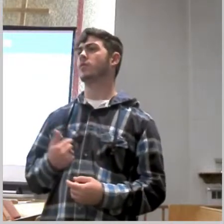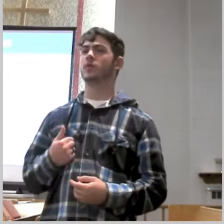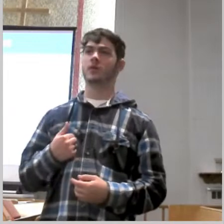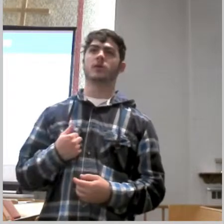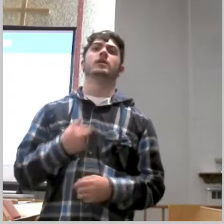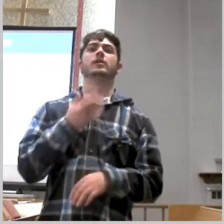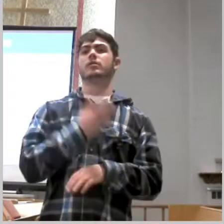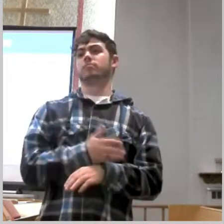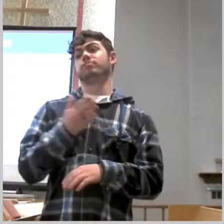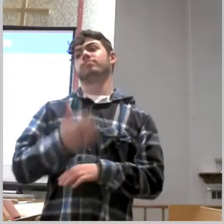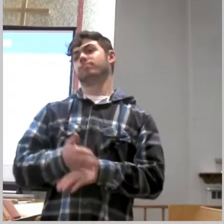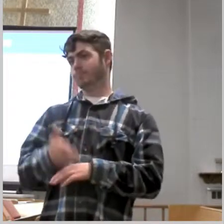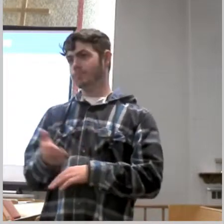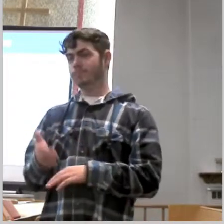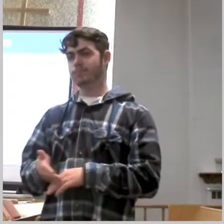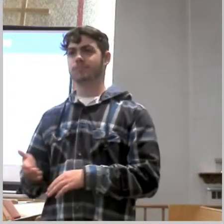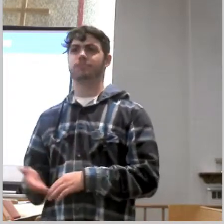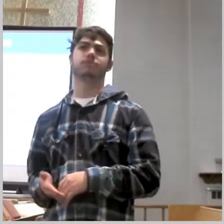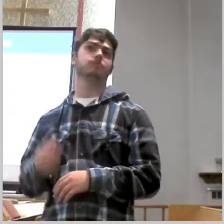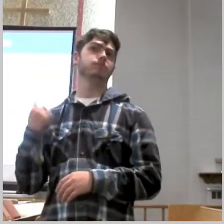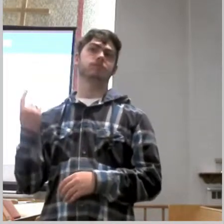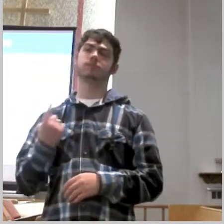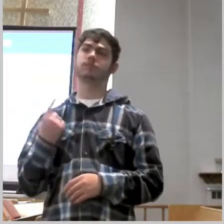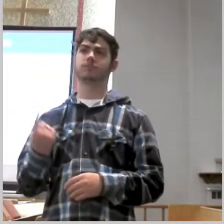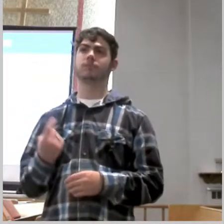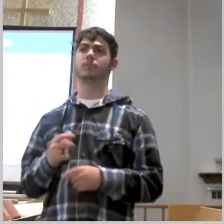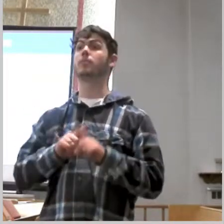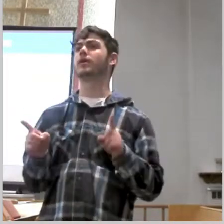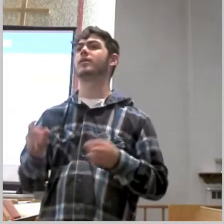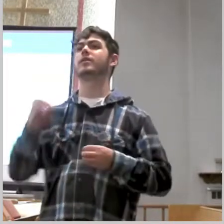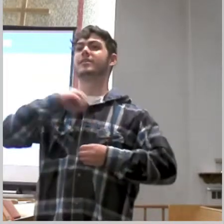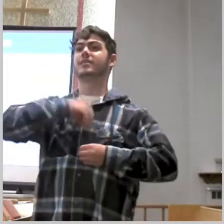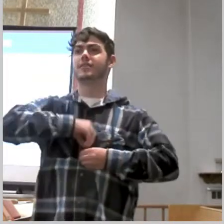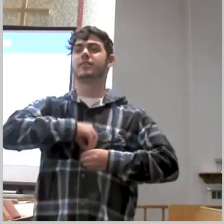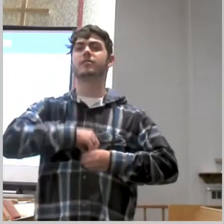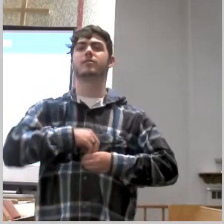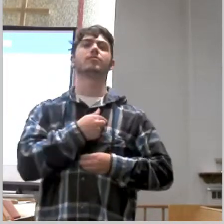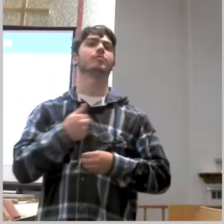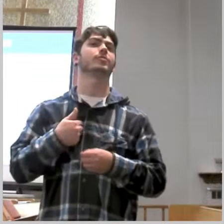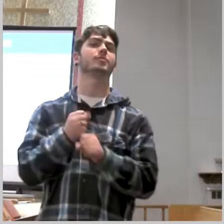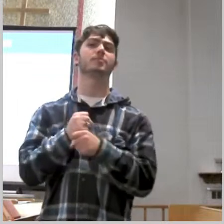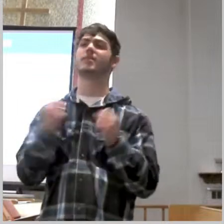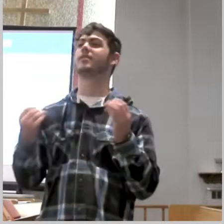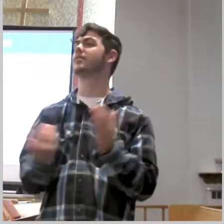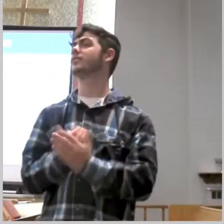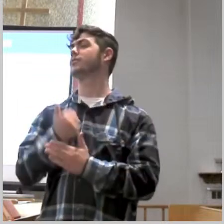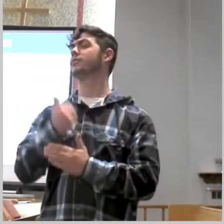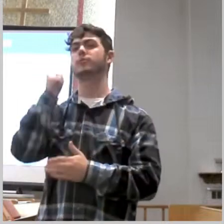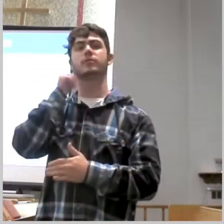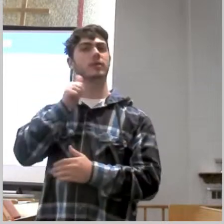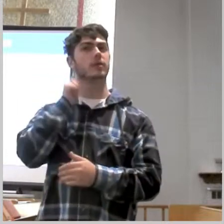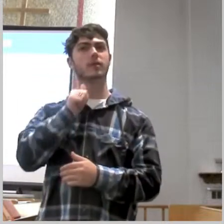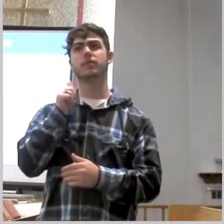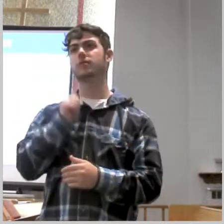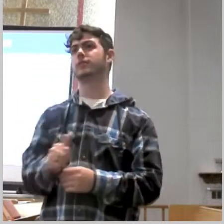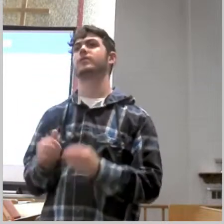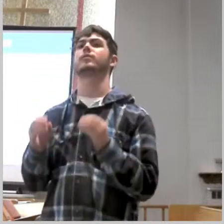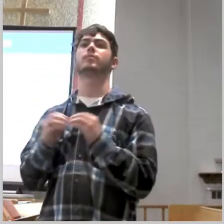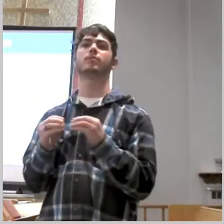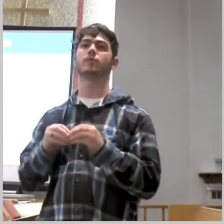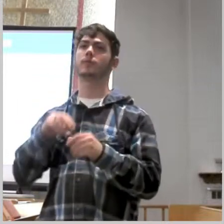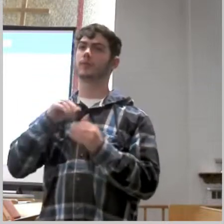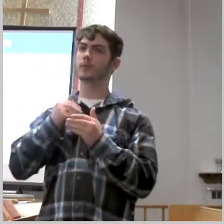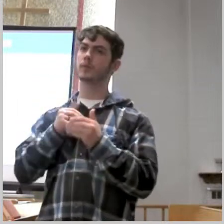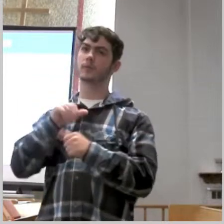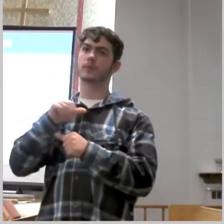wasting away outwardly, as the scriptures say, Father, inwardly we are being renewed and day by day and growing closer and closer to the likeness